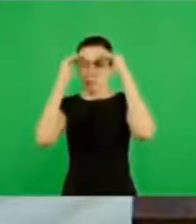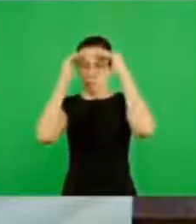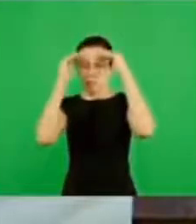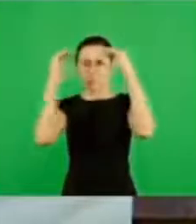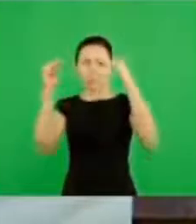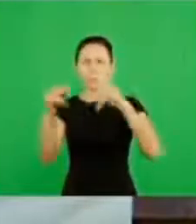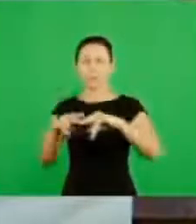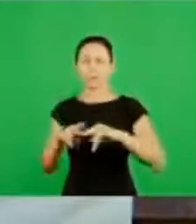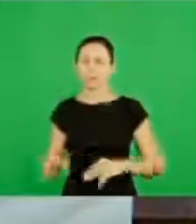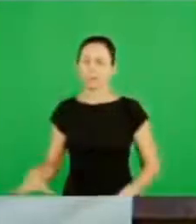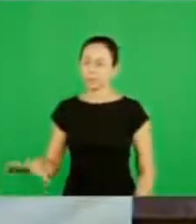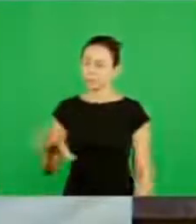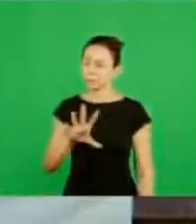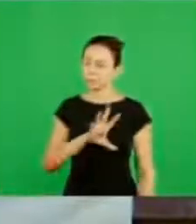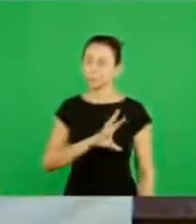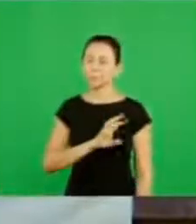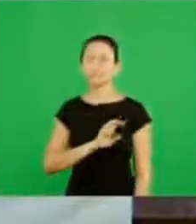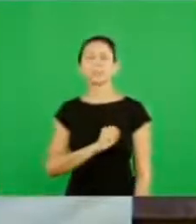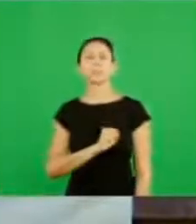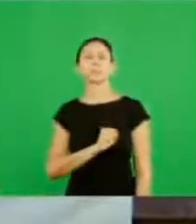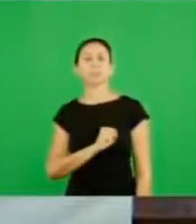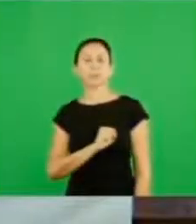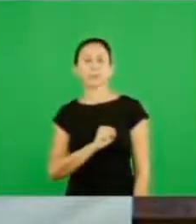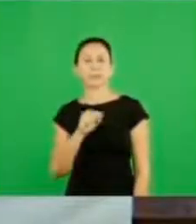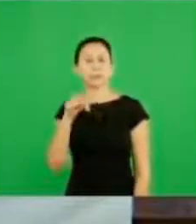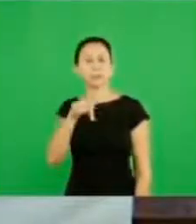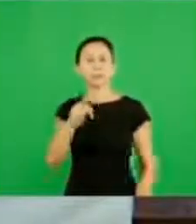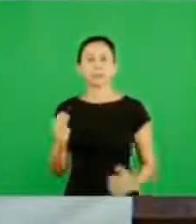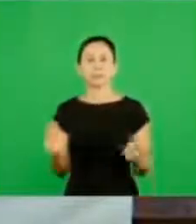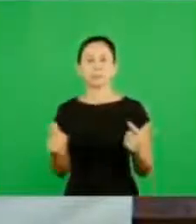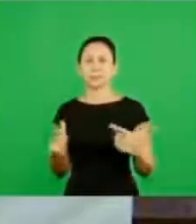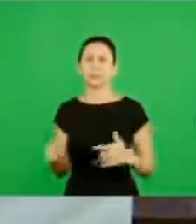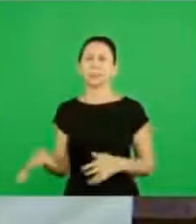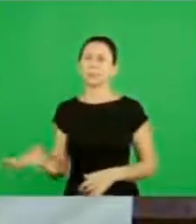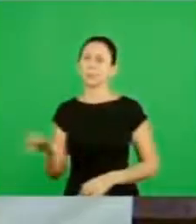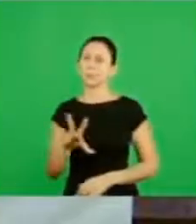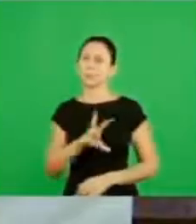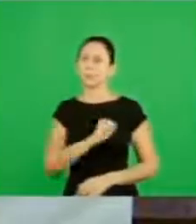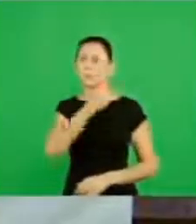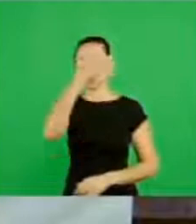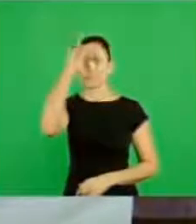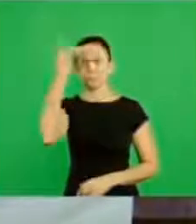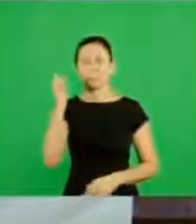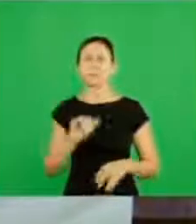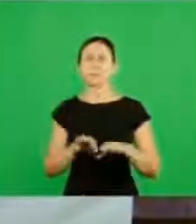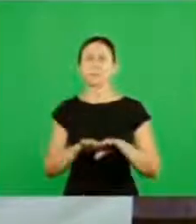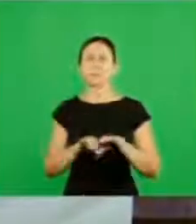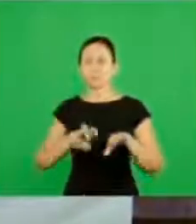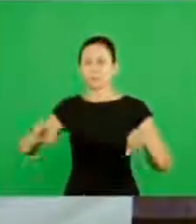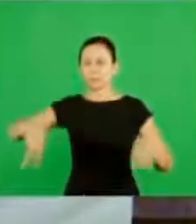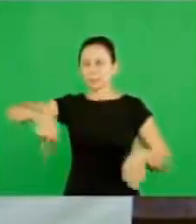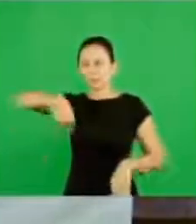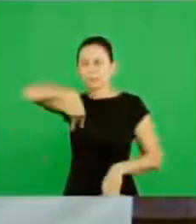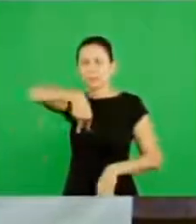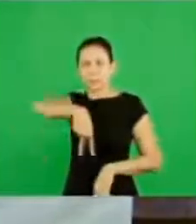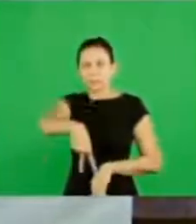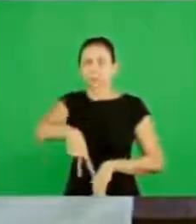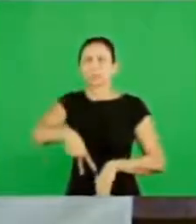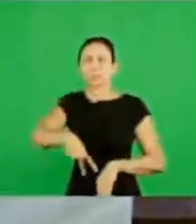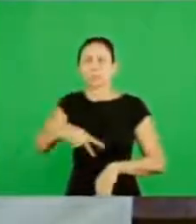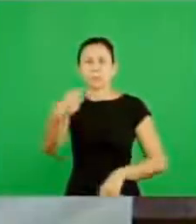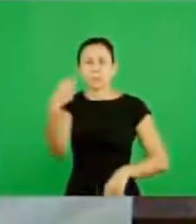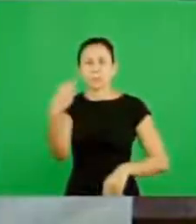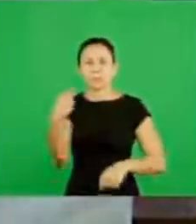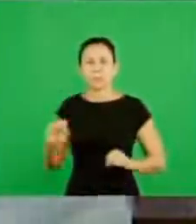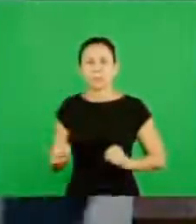a gospel that's independent of politicians or politics. That's why we love here. We love this home. We love the men that are in